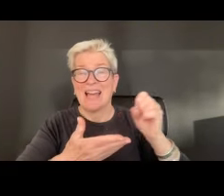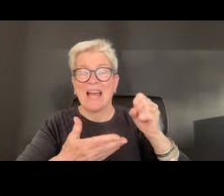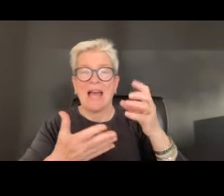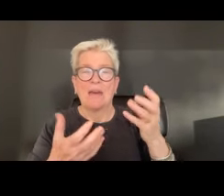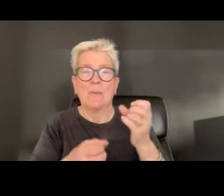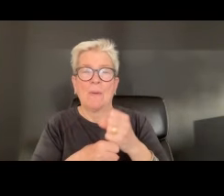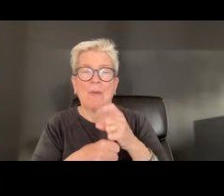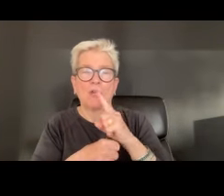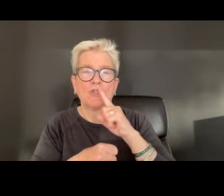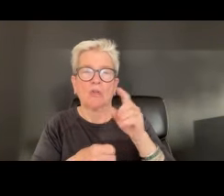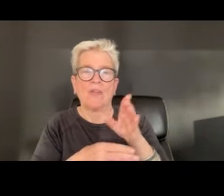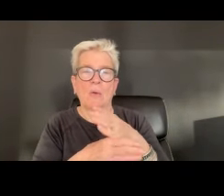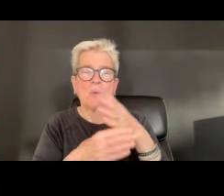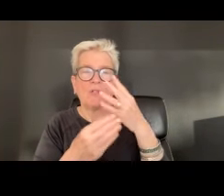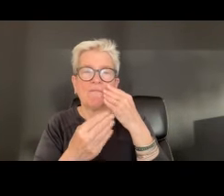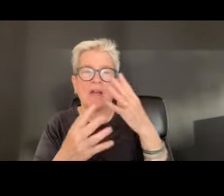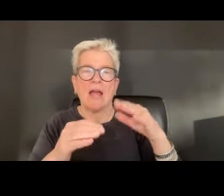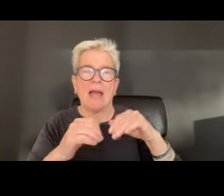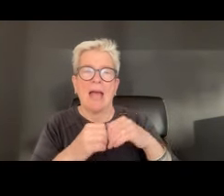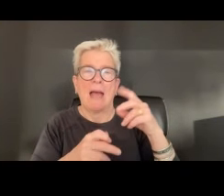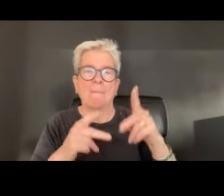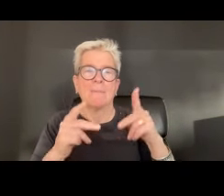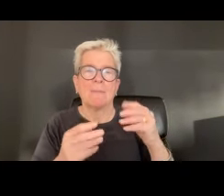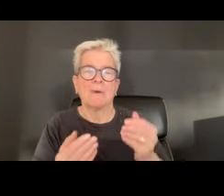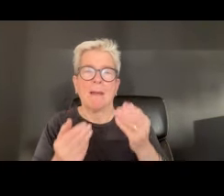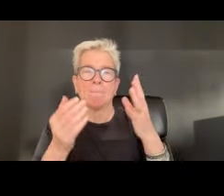share information about how people can provide comment.